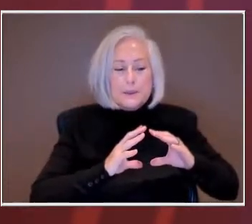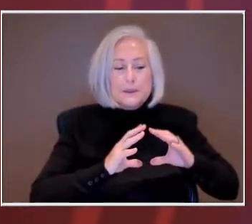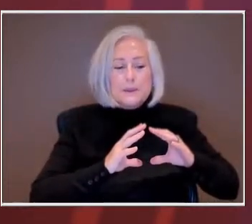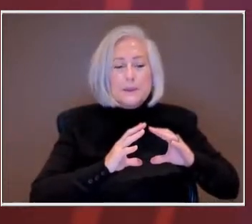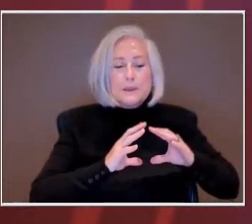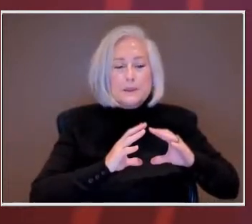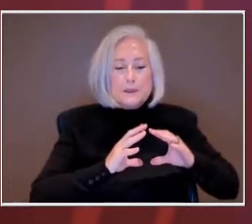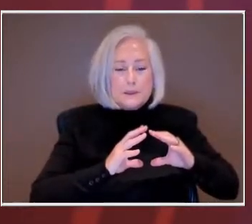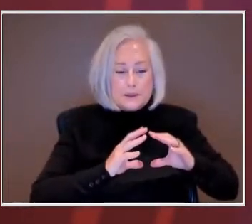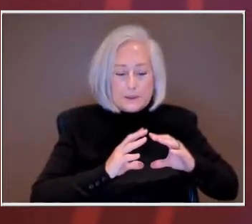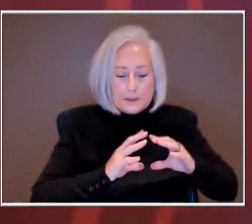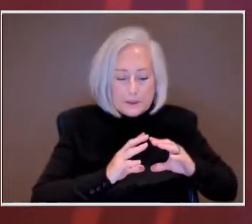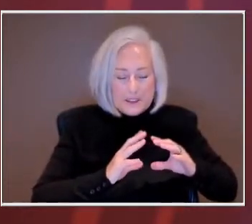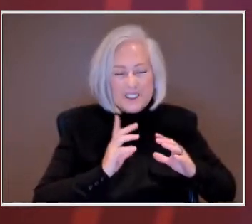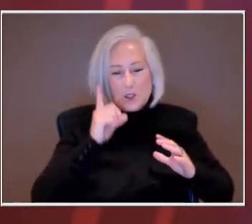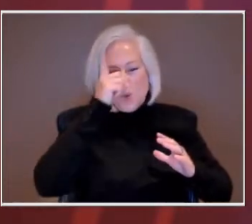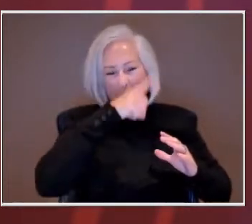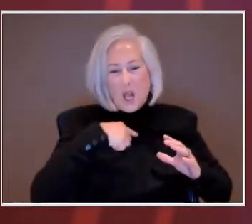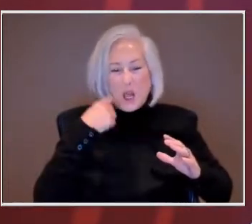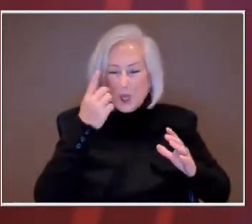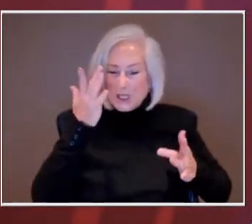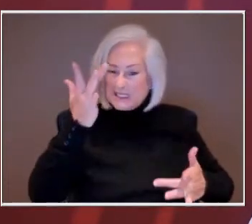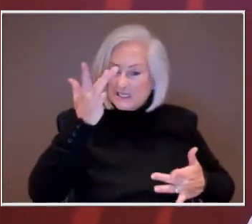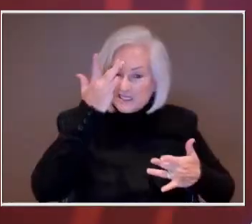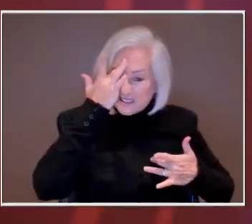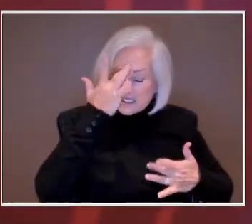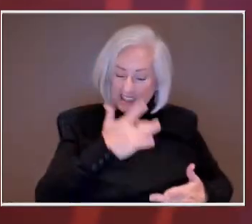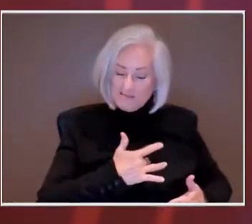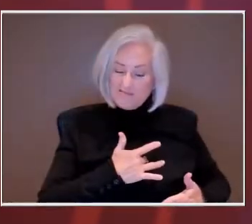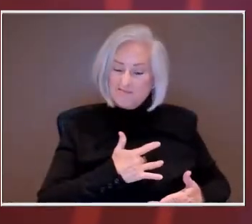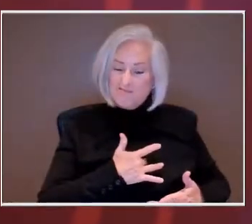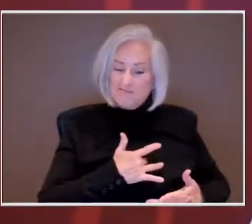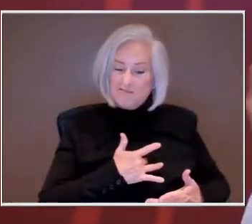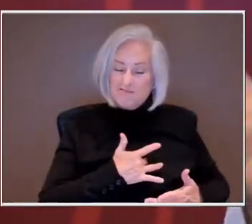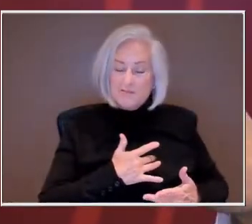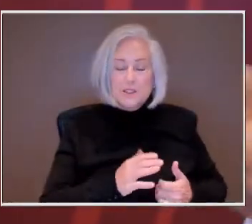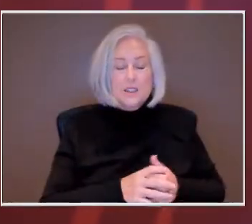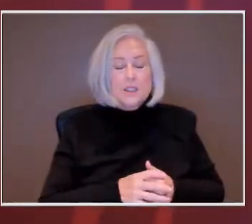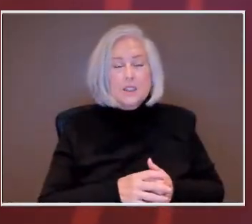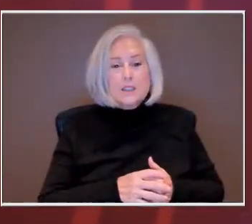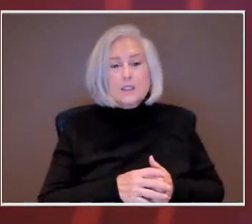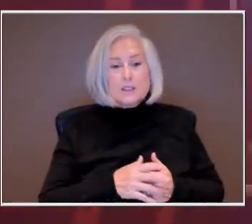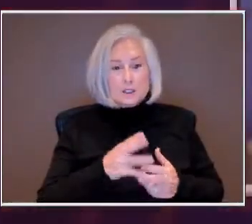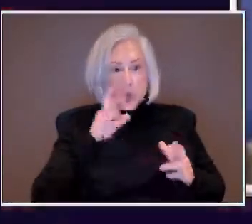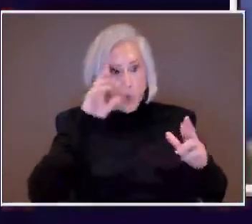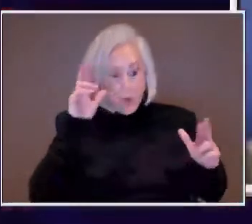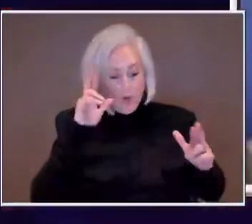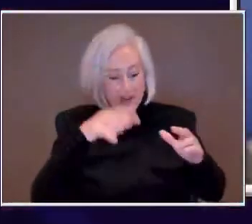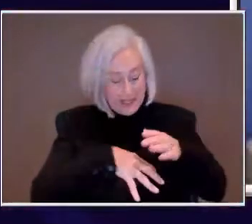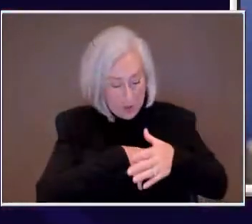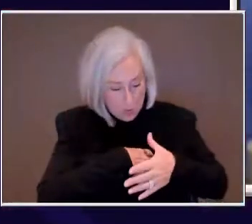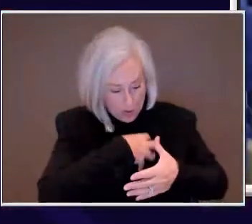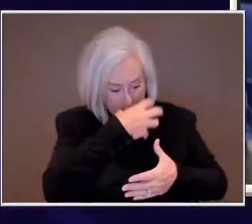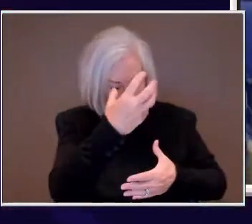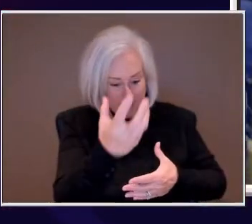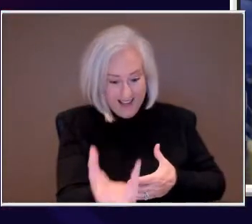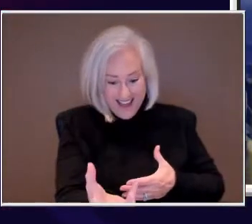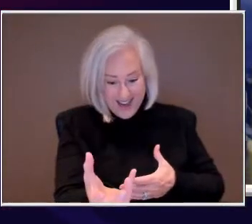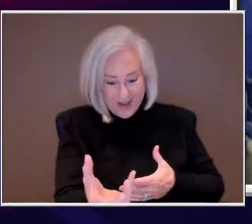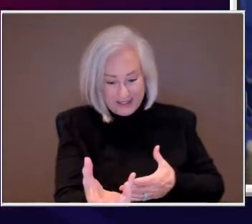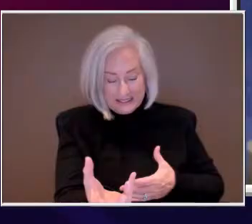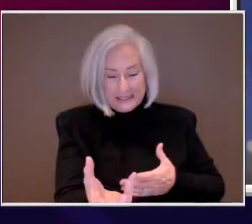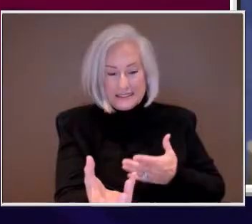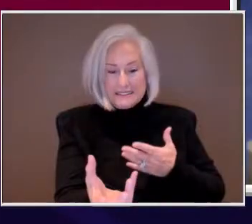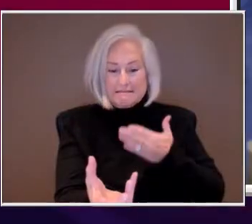to it, and so that's kind of what we hopefully pull out, and hopefully what we put back in is a lot better